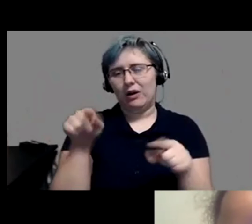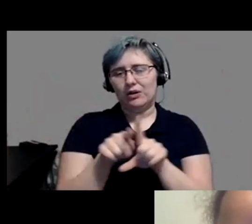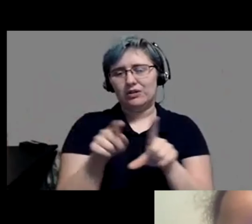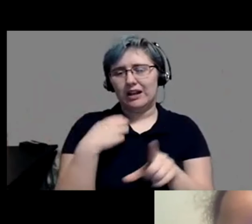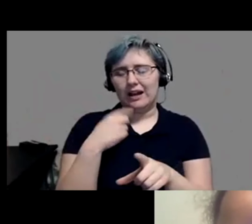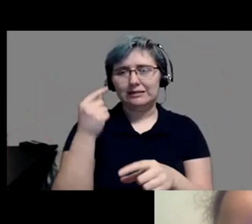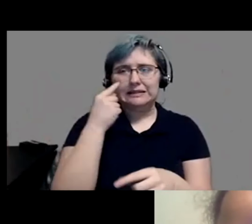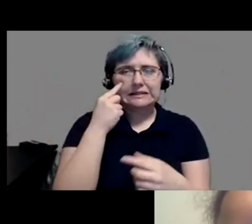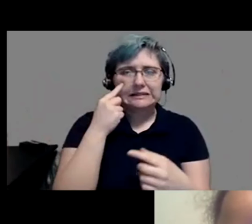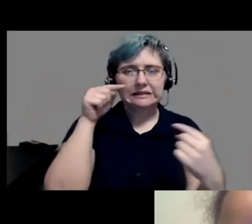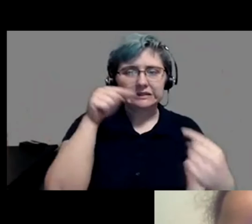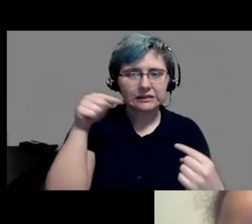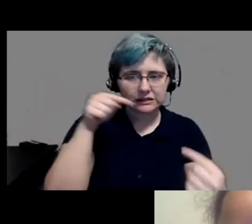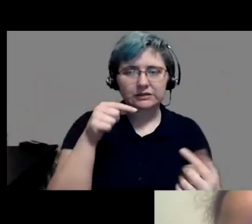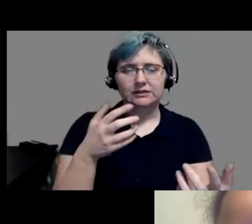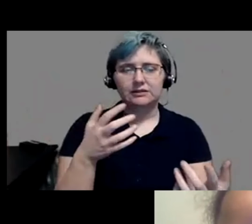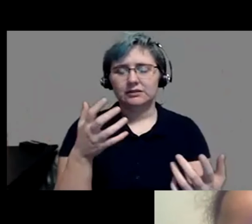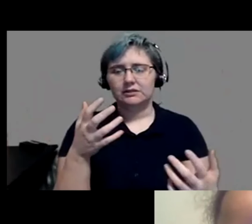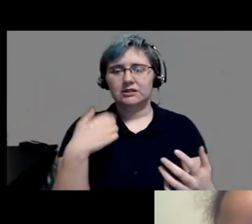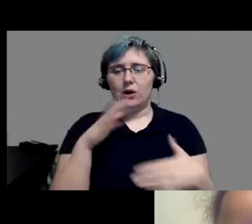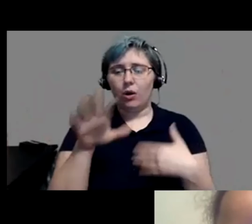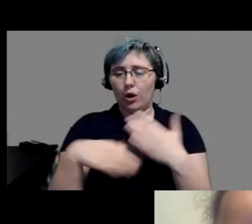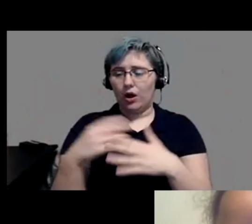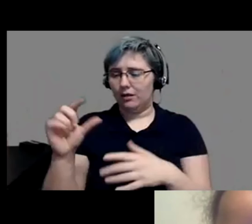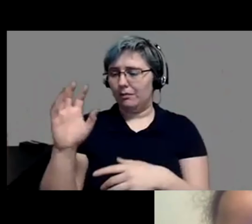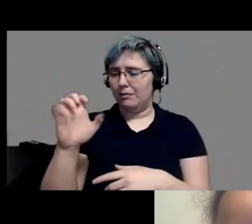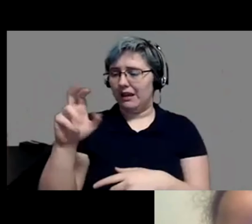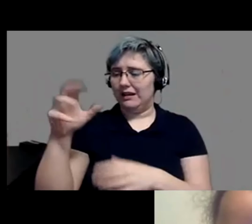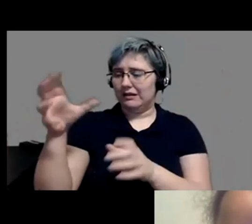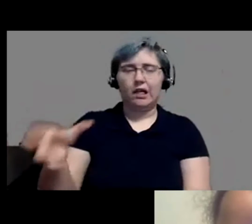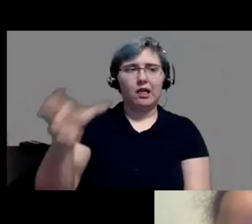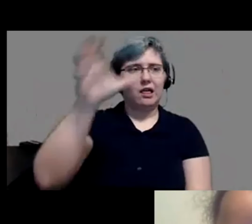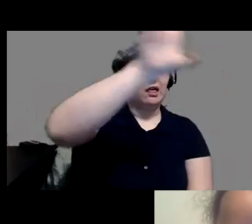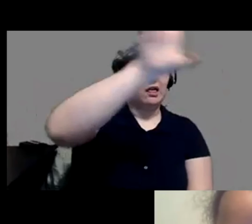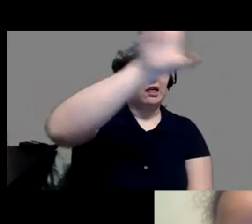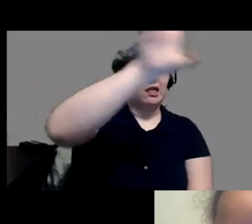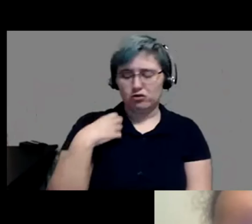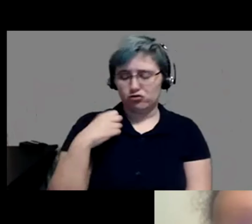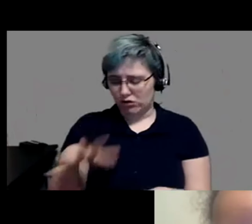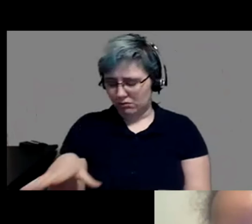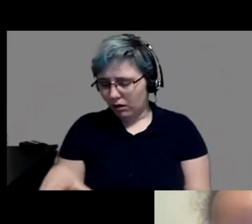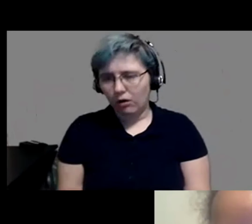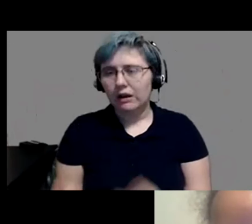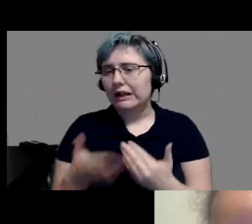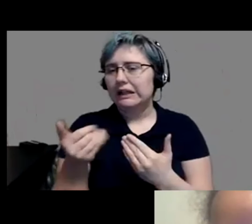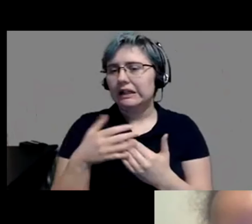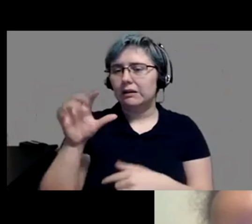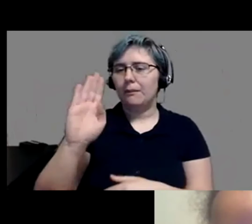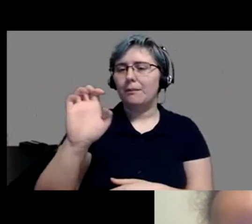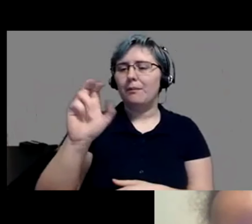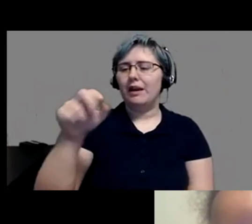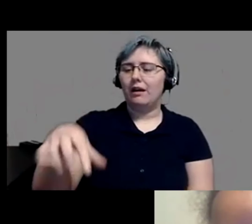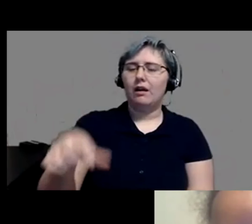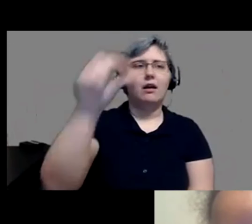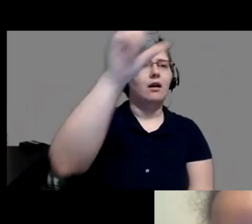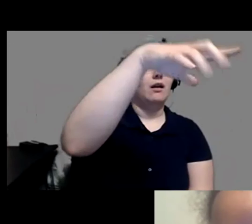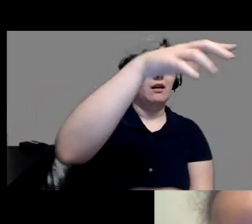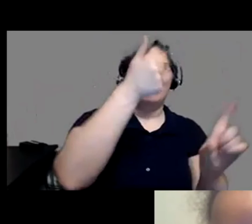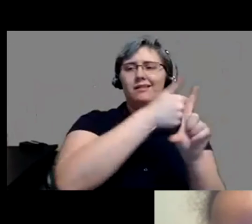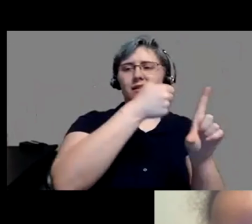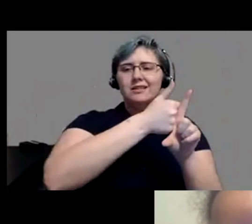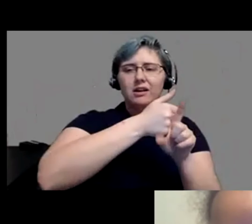eyesight issues, and I can pick up the whole coffee bean and put it in there. If I dropped it, I could just put it in the coffee maker and it grinds